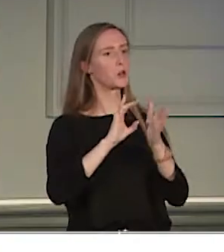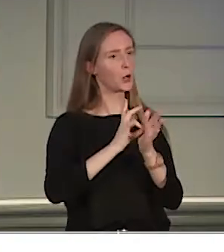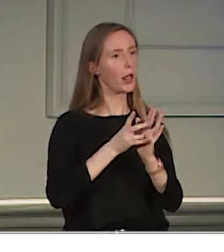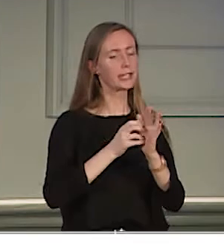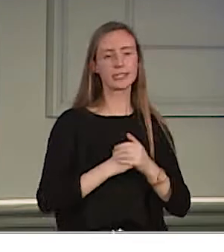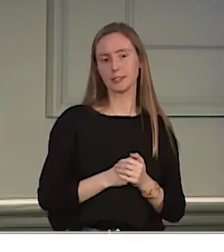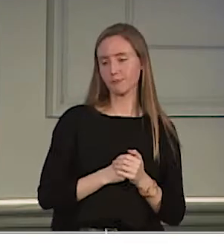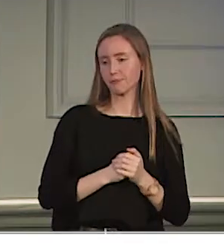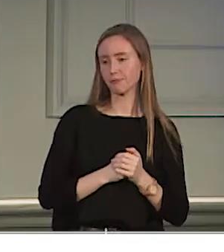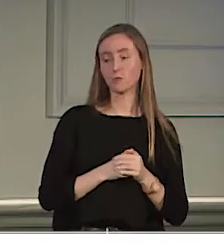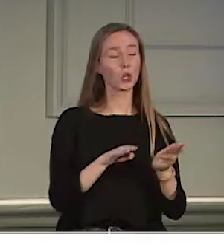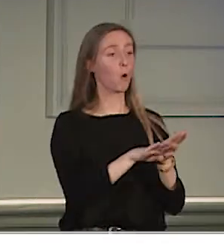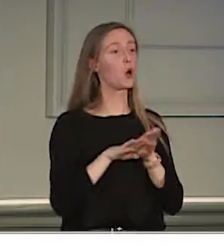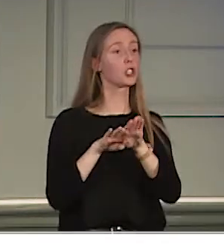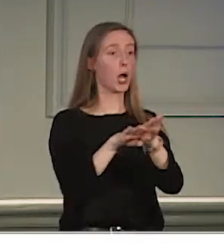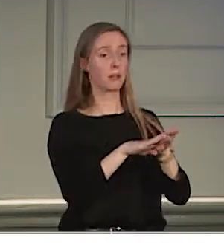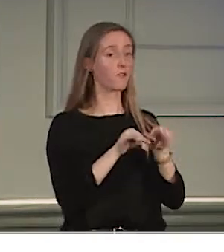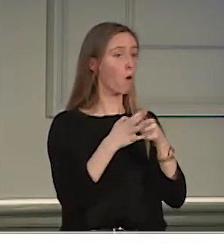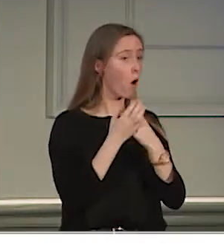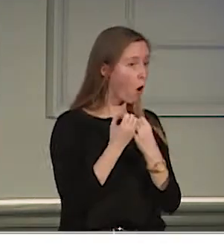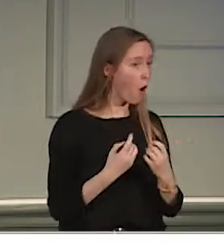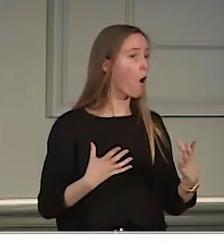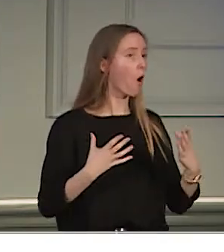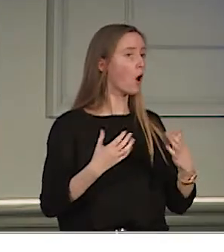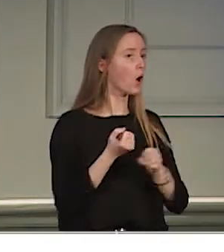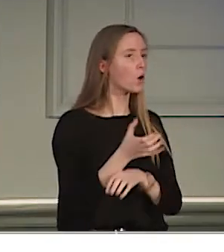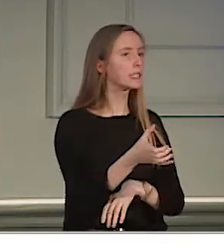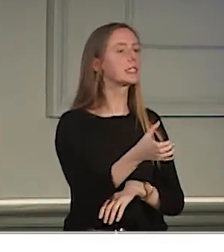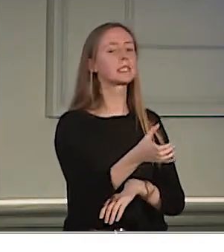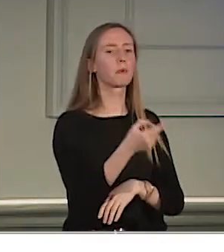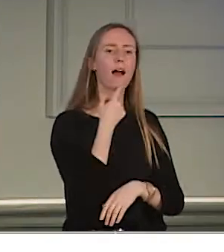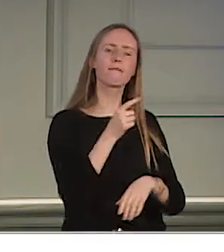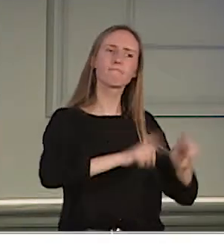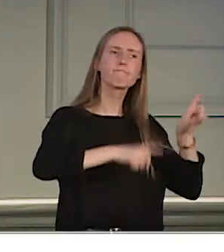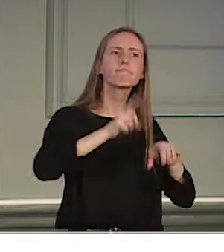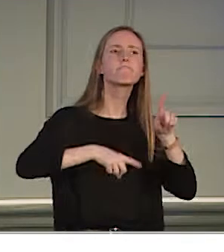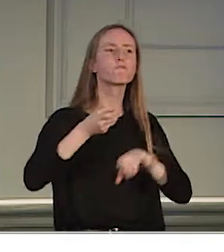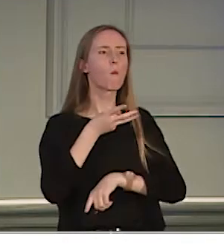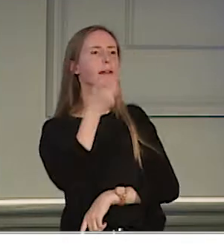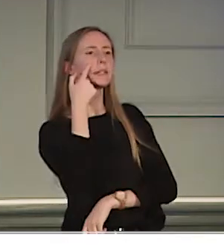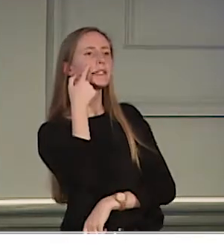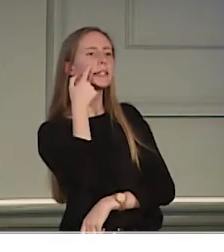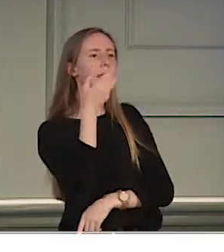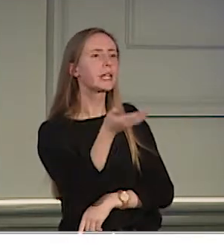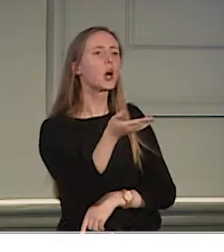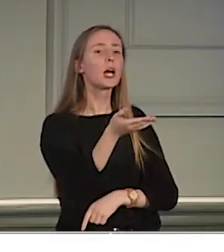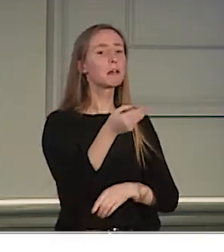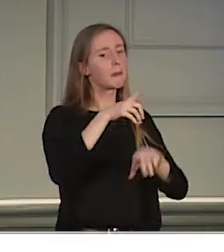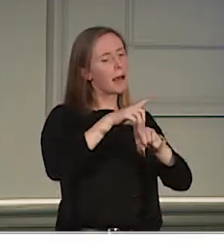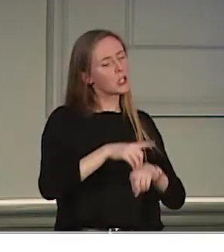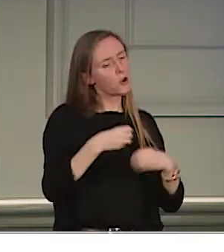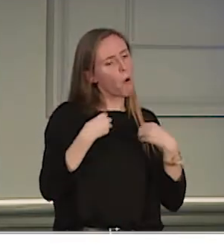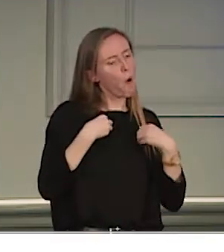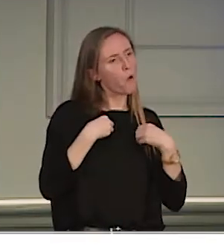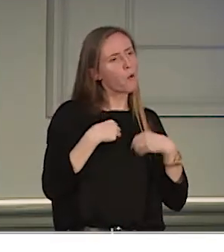it's a common element in all courses, but it has really diverse expressions. And of course, depending on your own journey and discipline, where you came